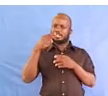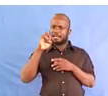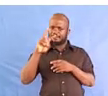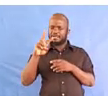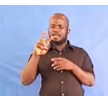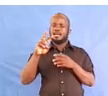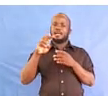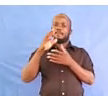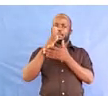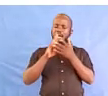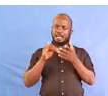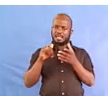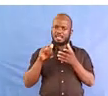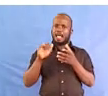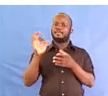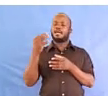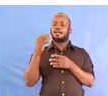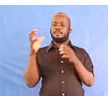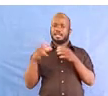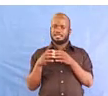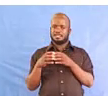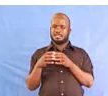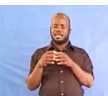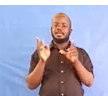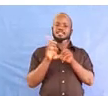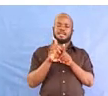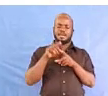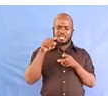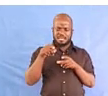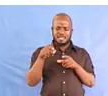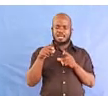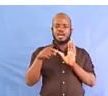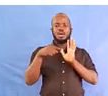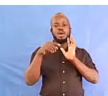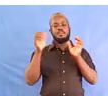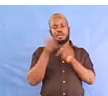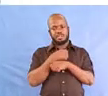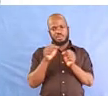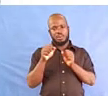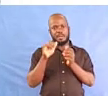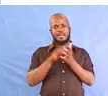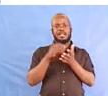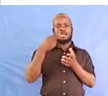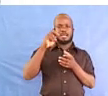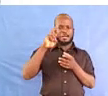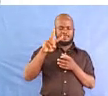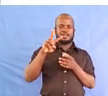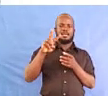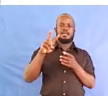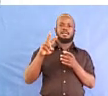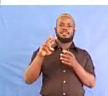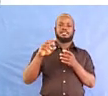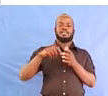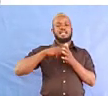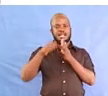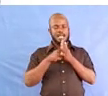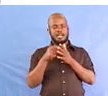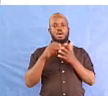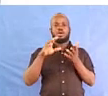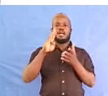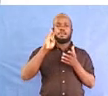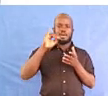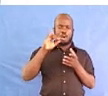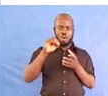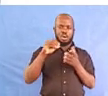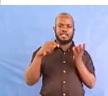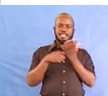either SIV or HIV by an impartial third party. It's also completely implausible that HIV is an